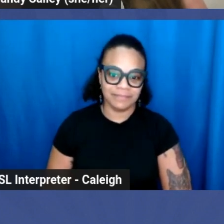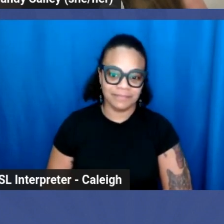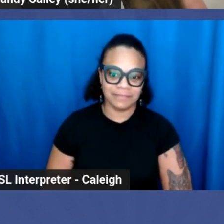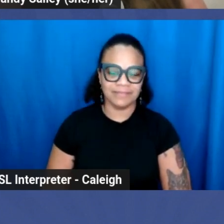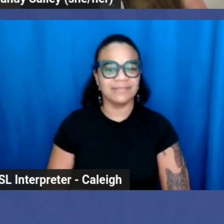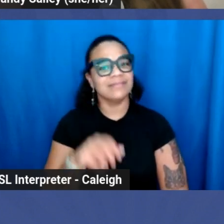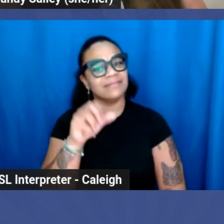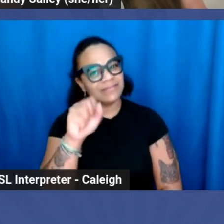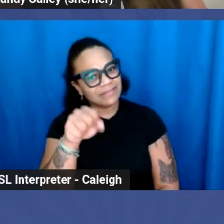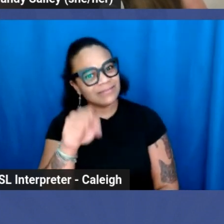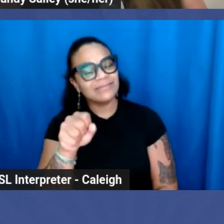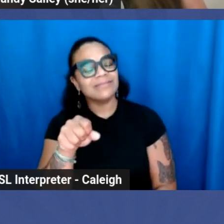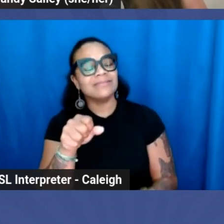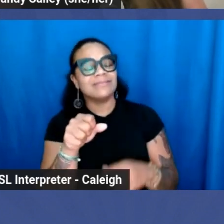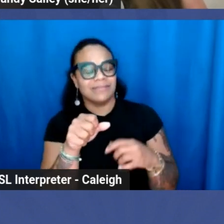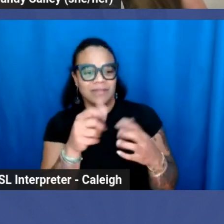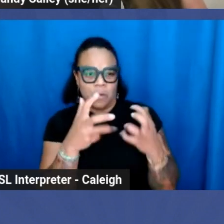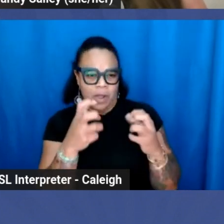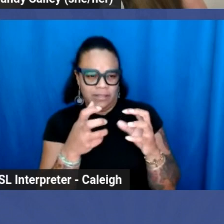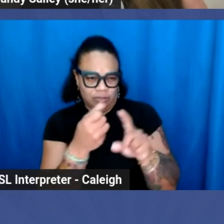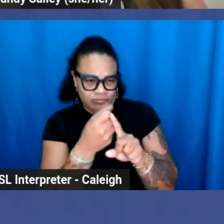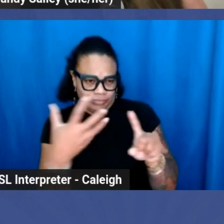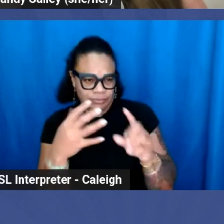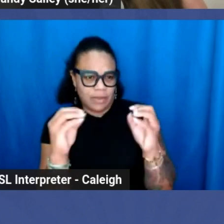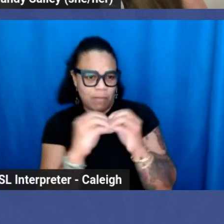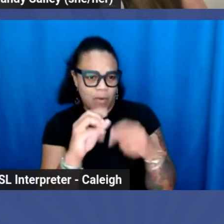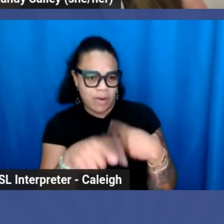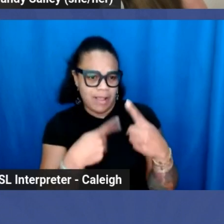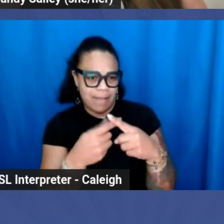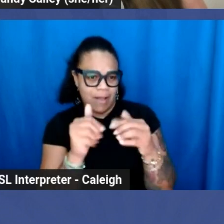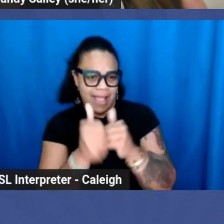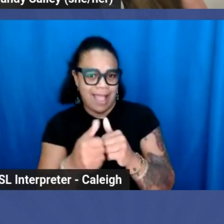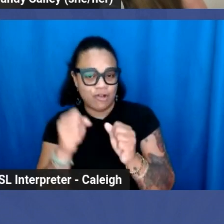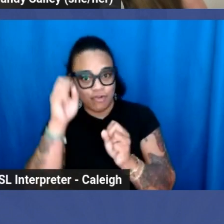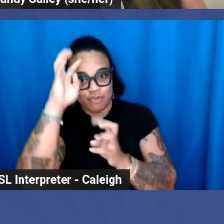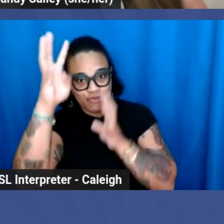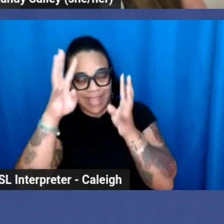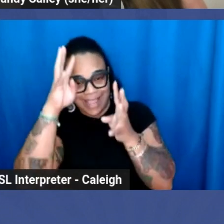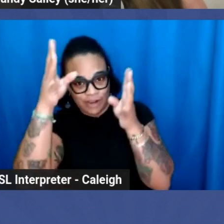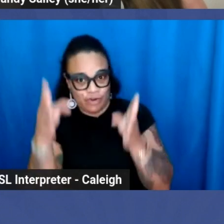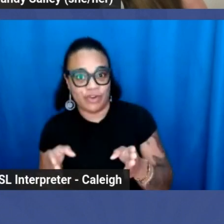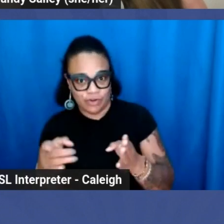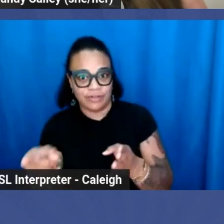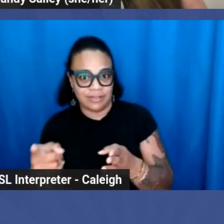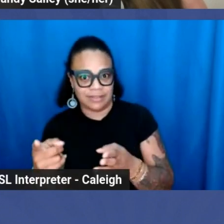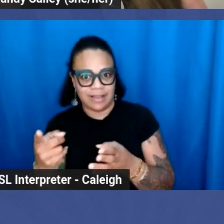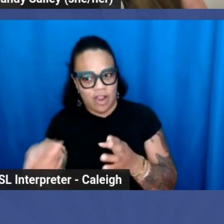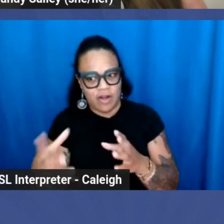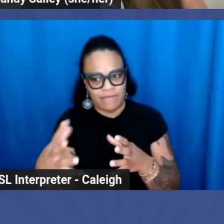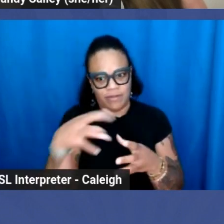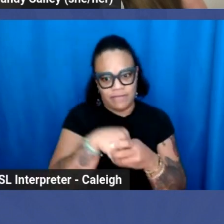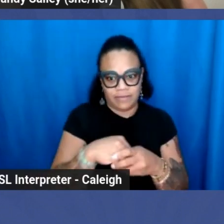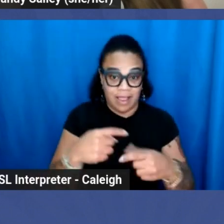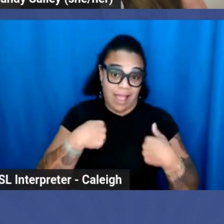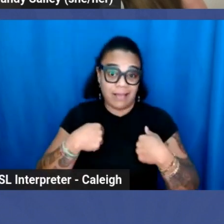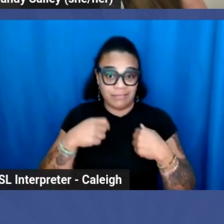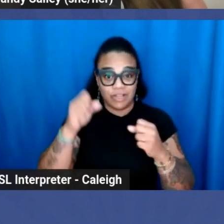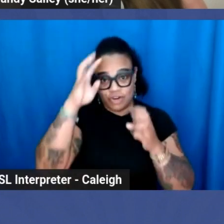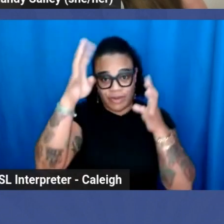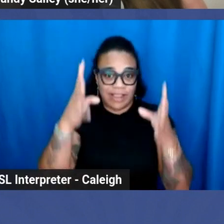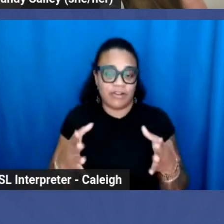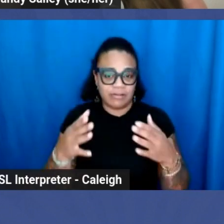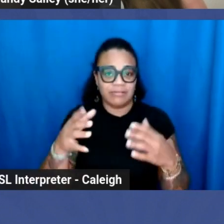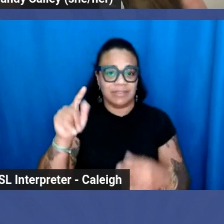Yeah, and to talk more about how I think creators kind of have played a role in this, like I'm a creator on TikTok that talks